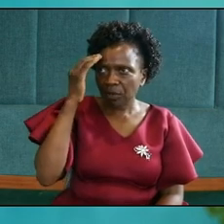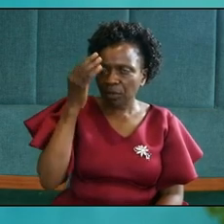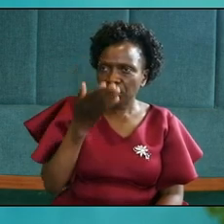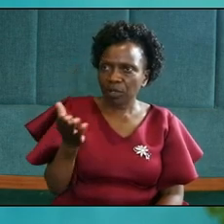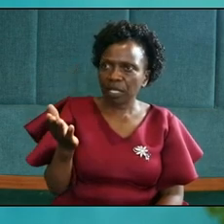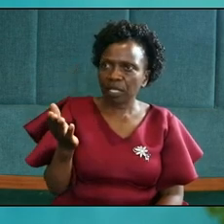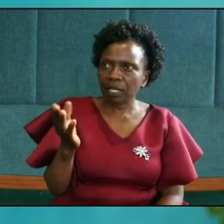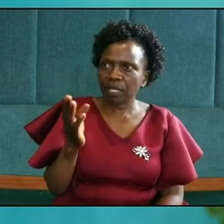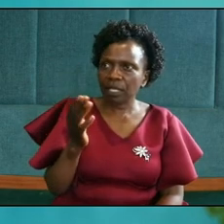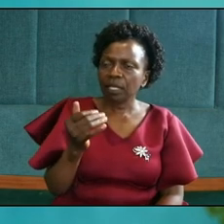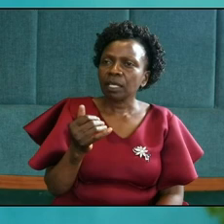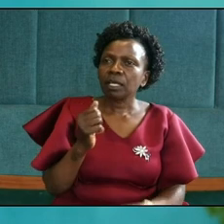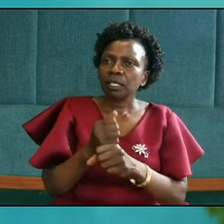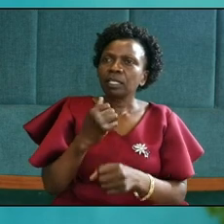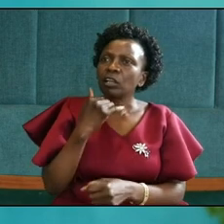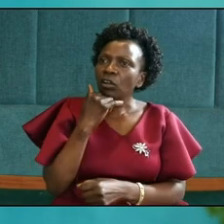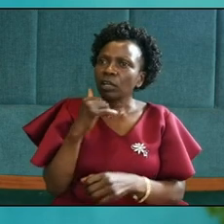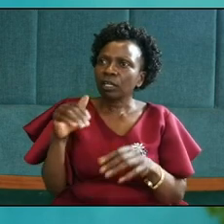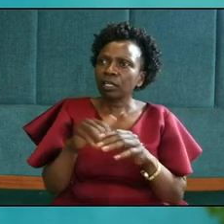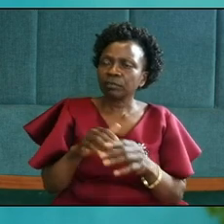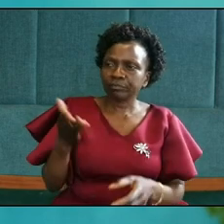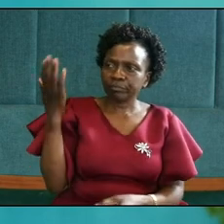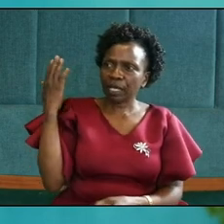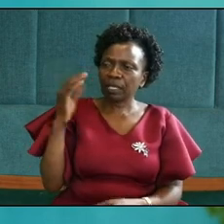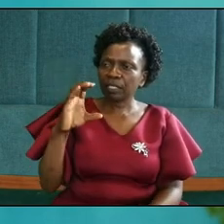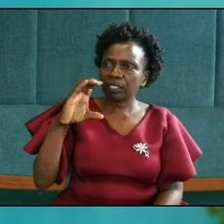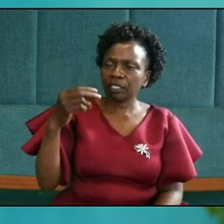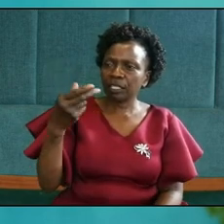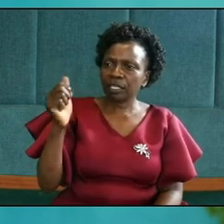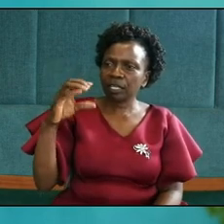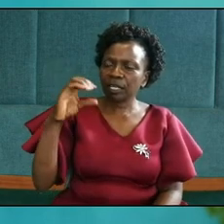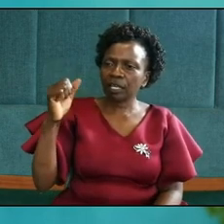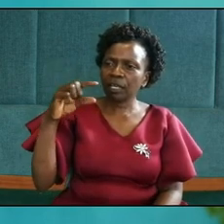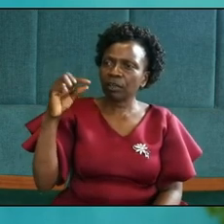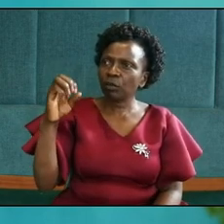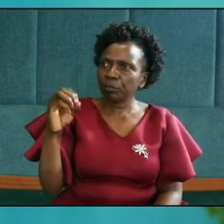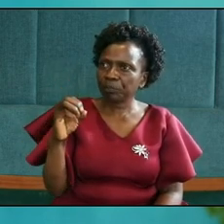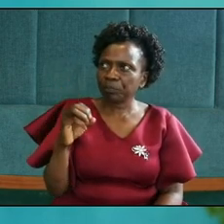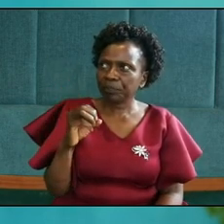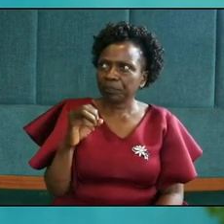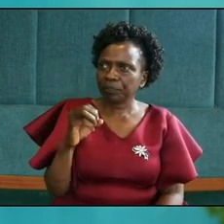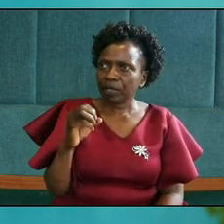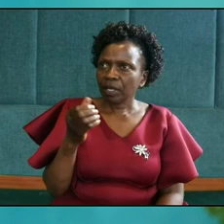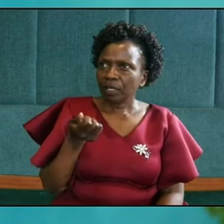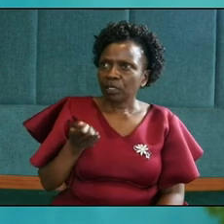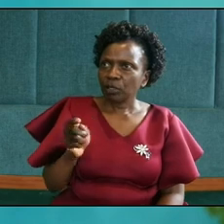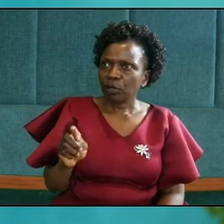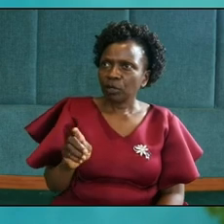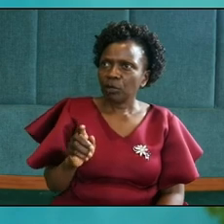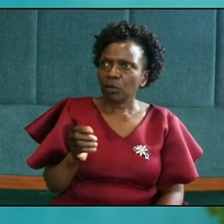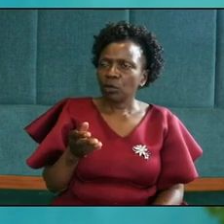girl and had to do something. This little girl, the apple seller, was totally blind. She was